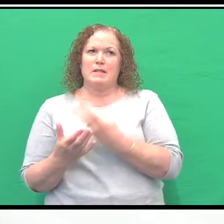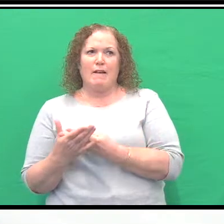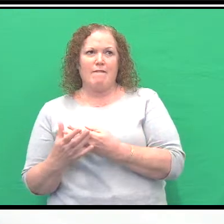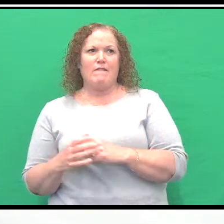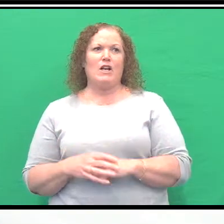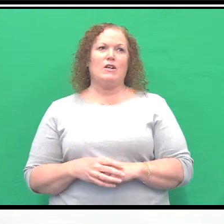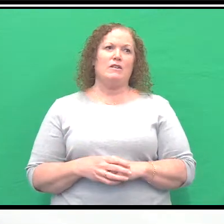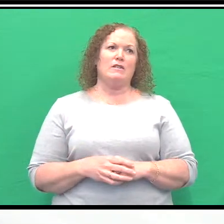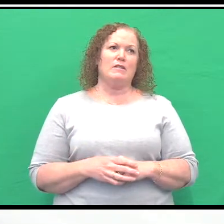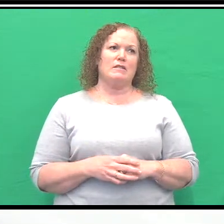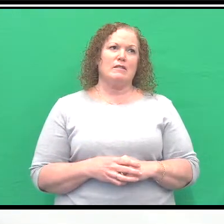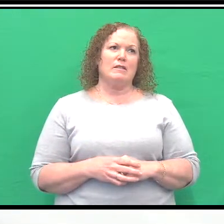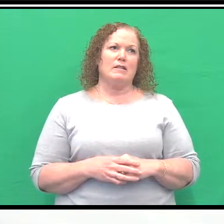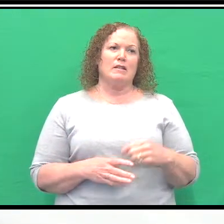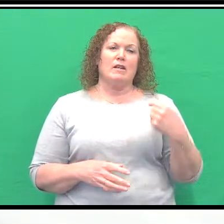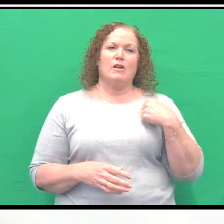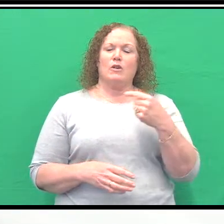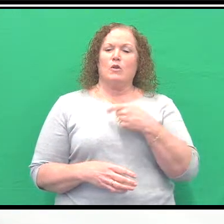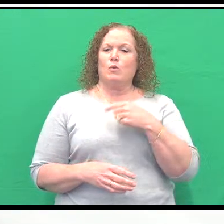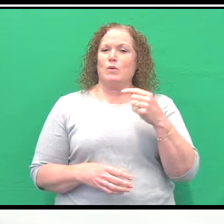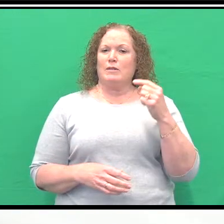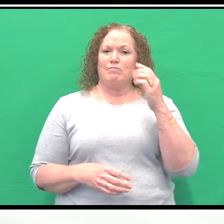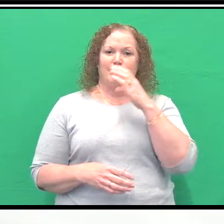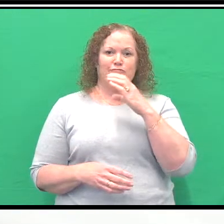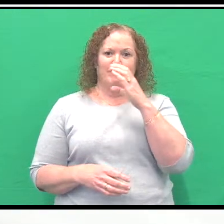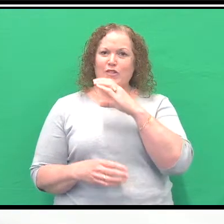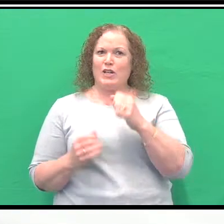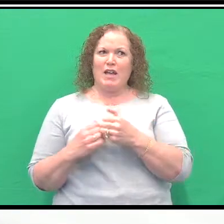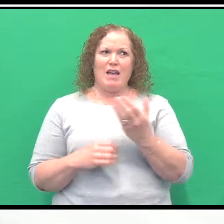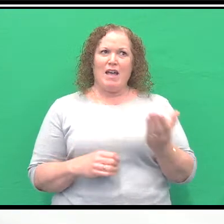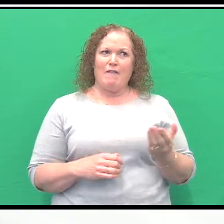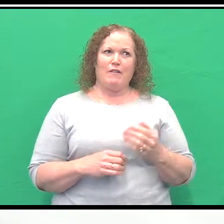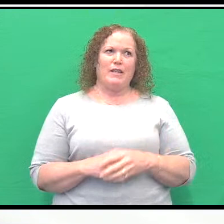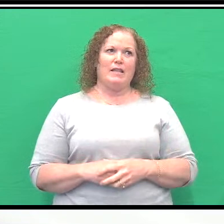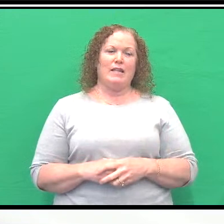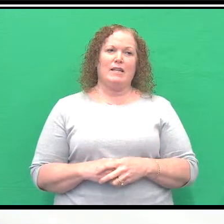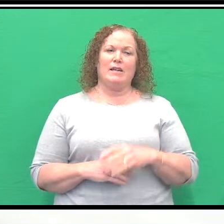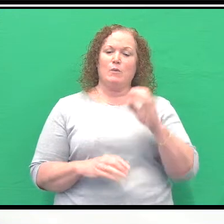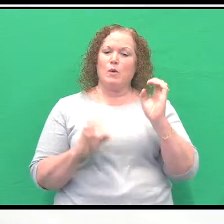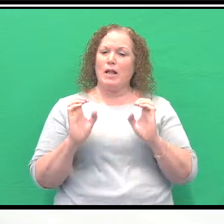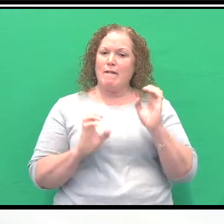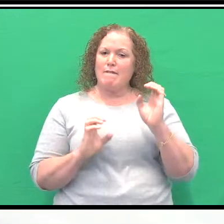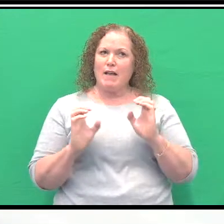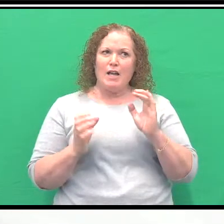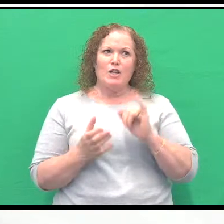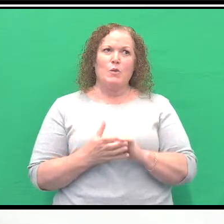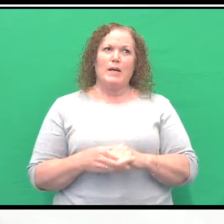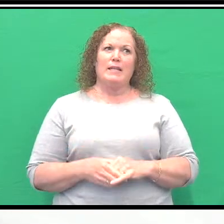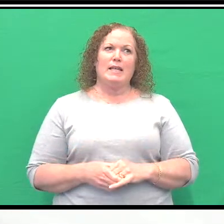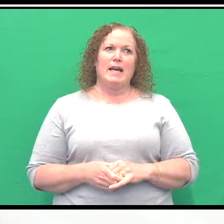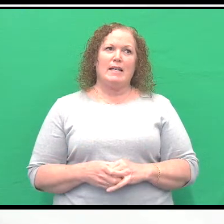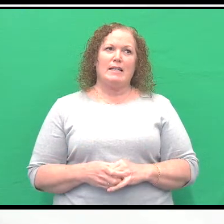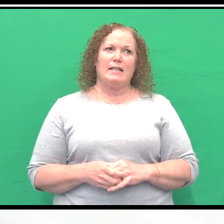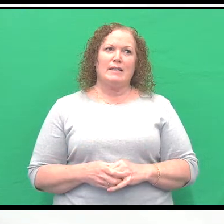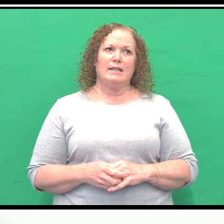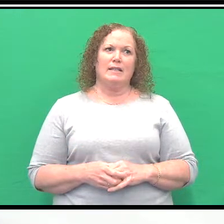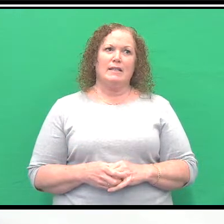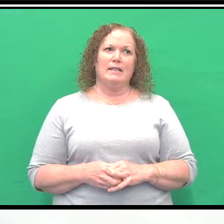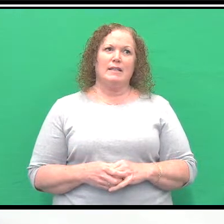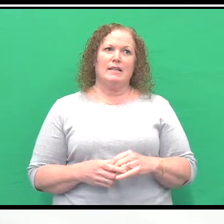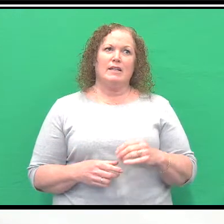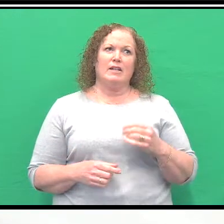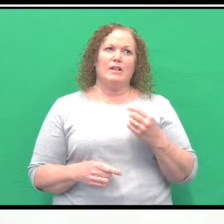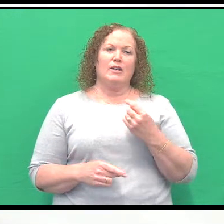we'll look at all of those things and we'll evaluate them and come up with, right now, evaluations